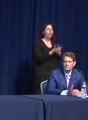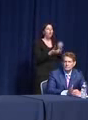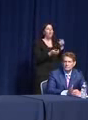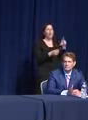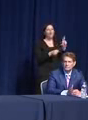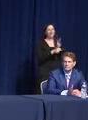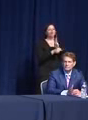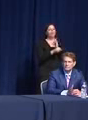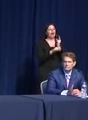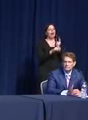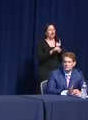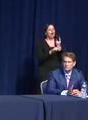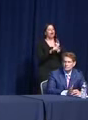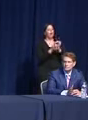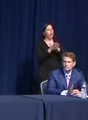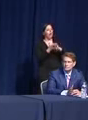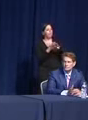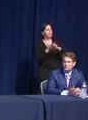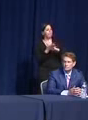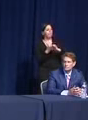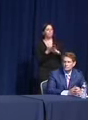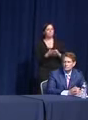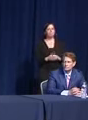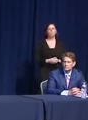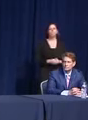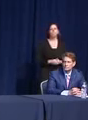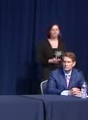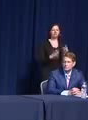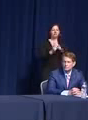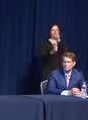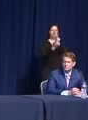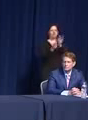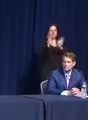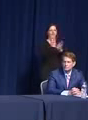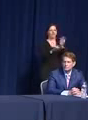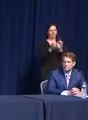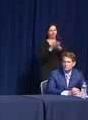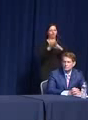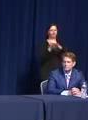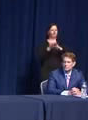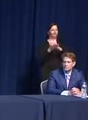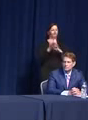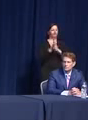good? Elise? Makita? John?